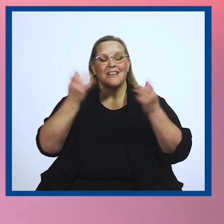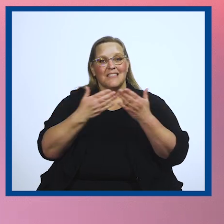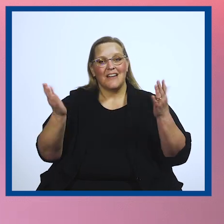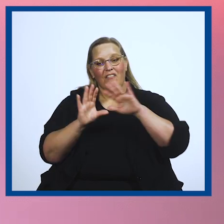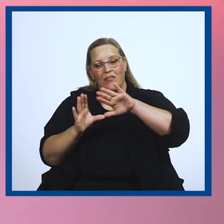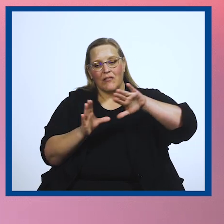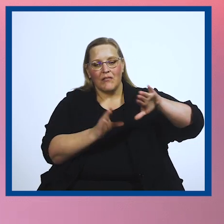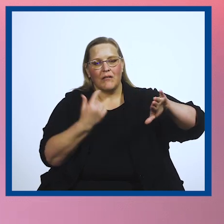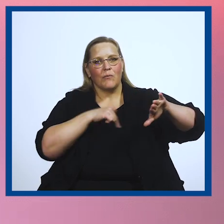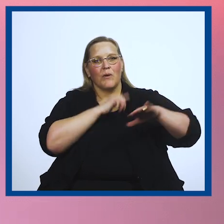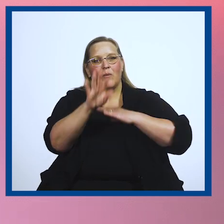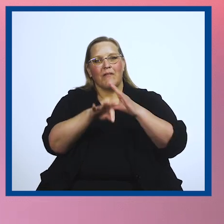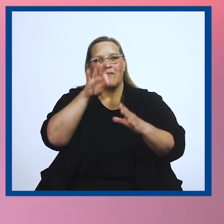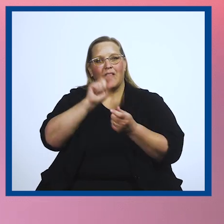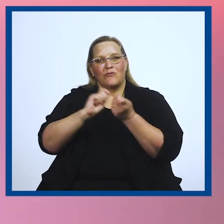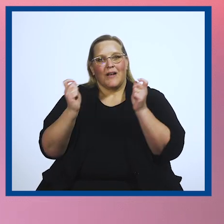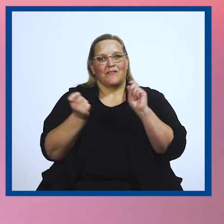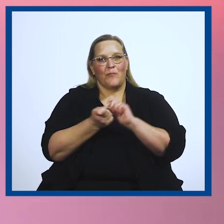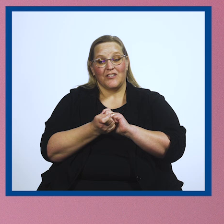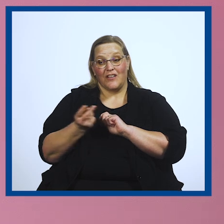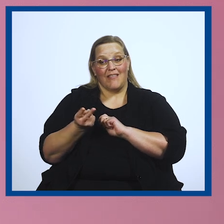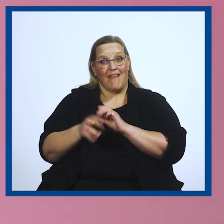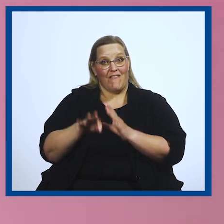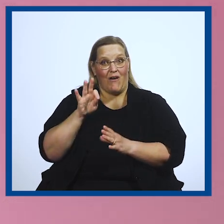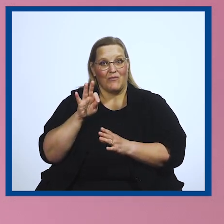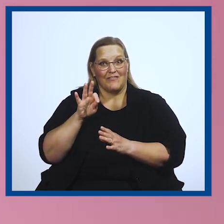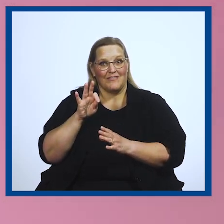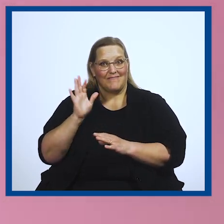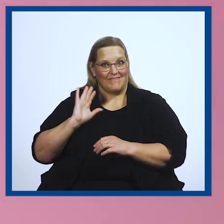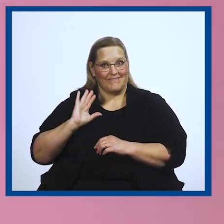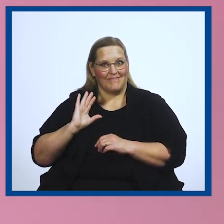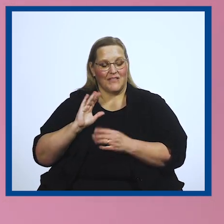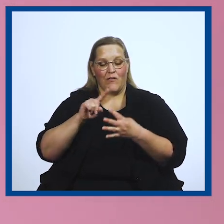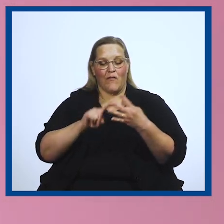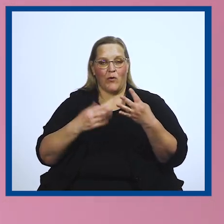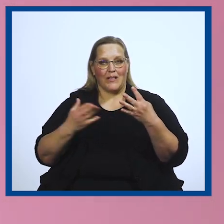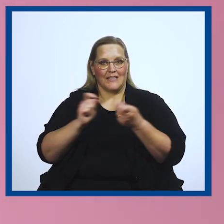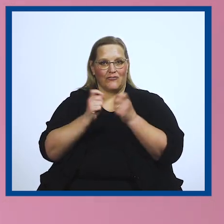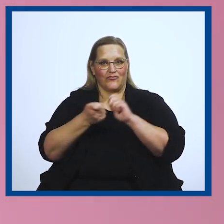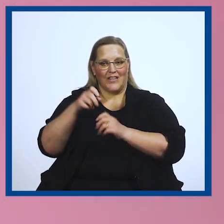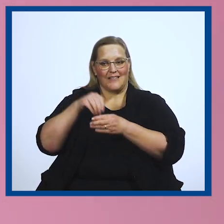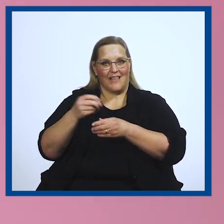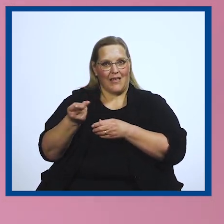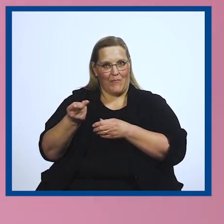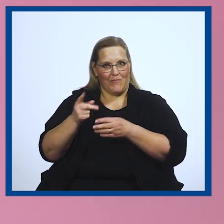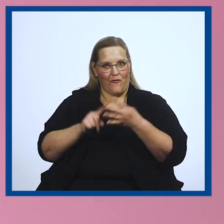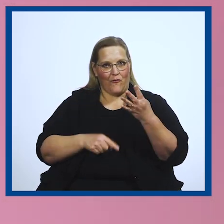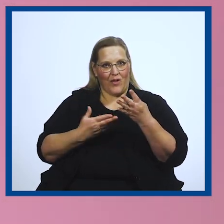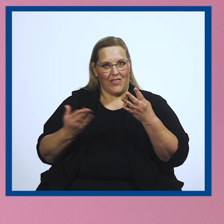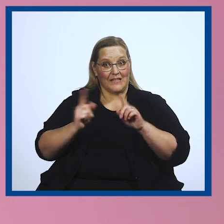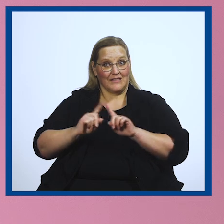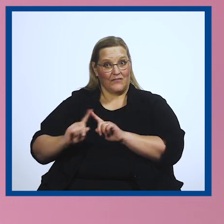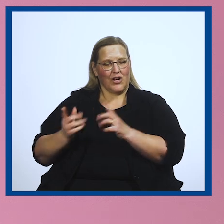the transformation that they found. We're going to talk about 4 things that were changed in them in that moment. 4 different